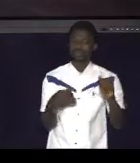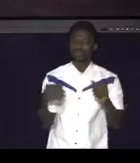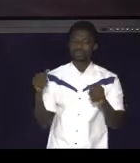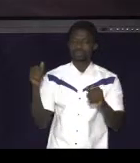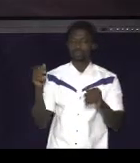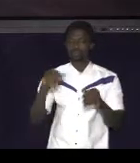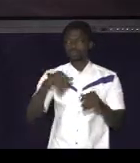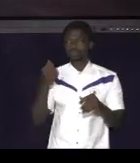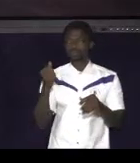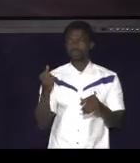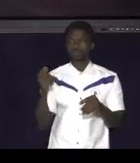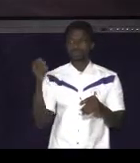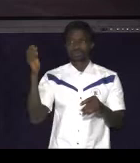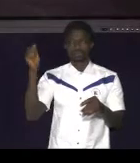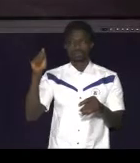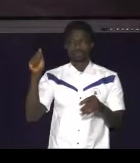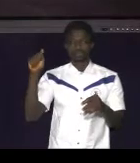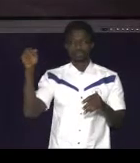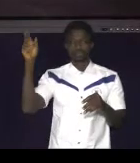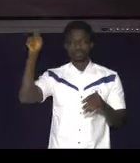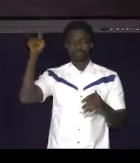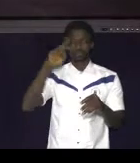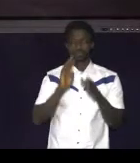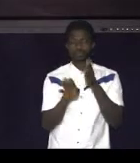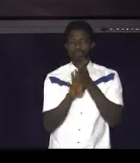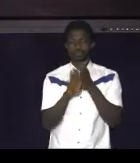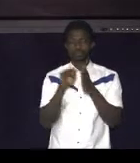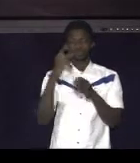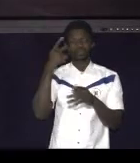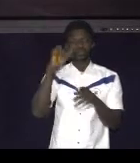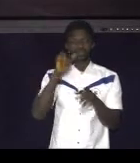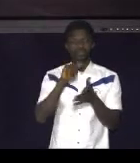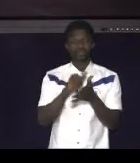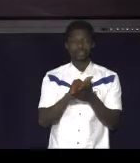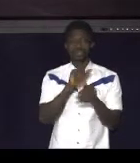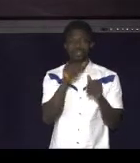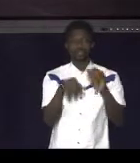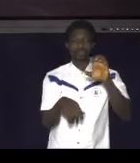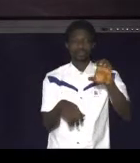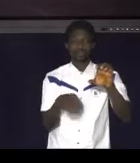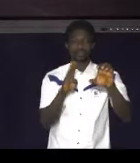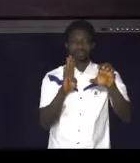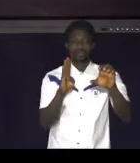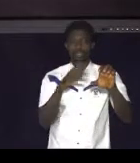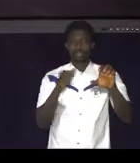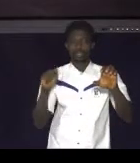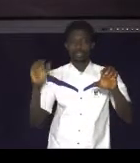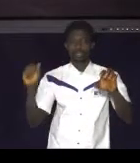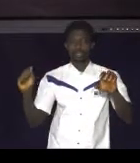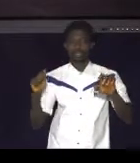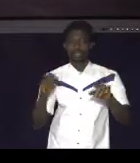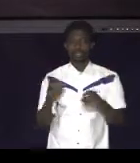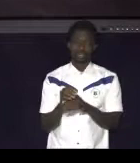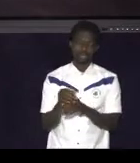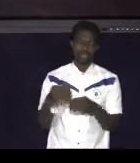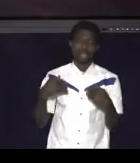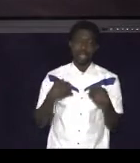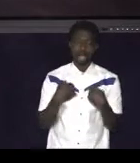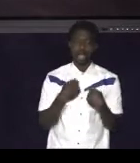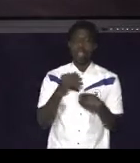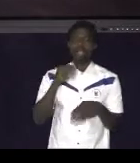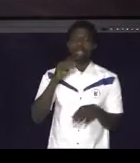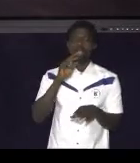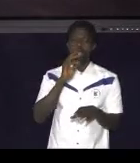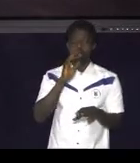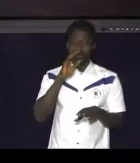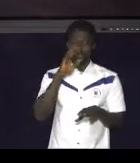8. So now when you see that, you now see that angle C, B, and A are occupying the whole of the straight line. In fact, the